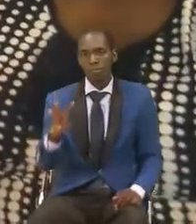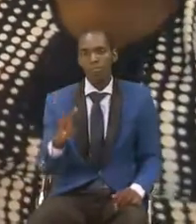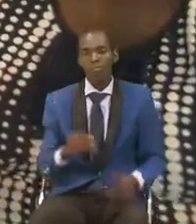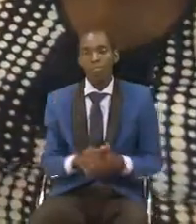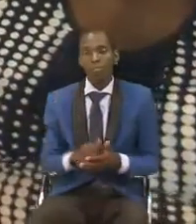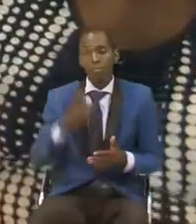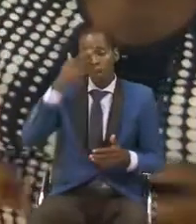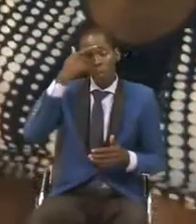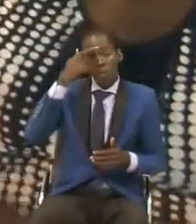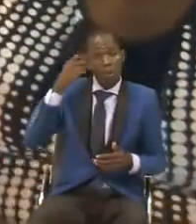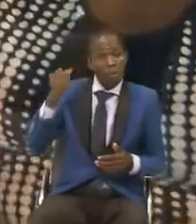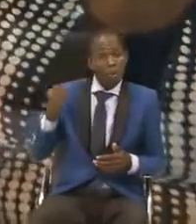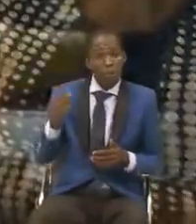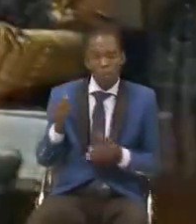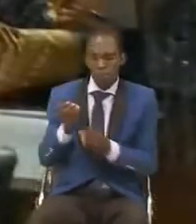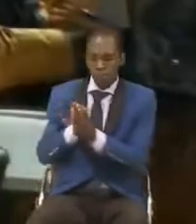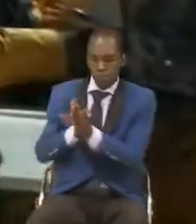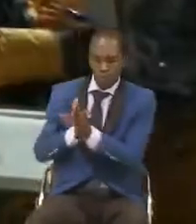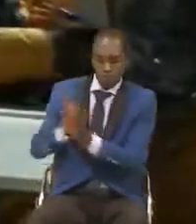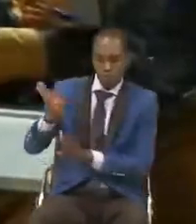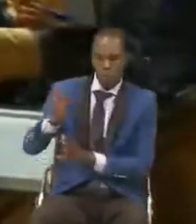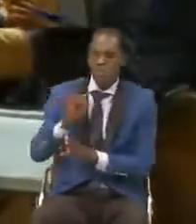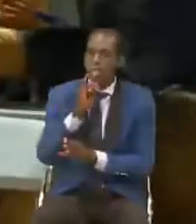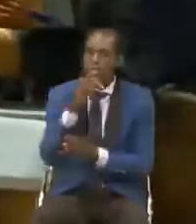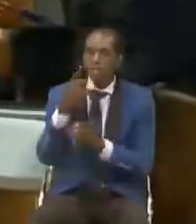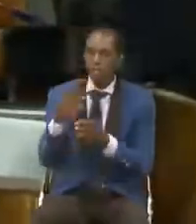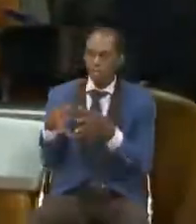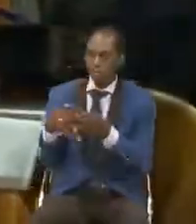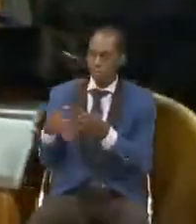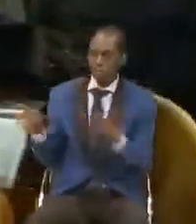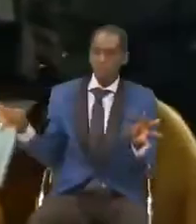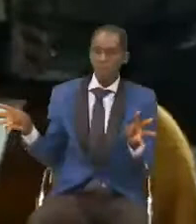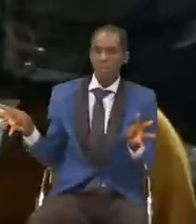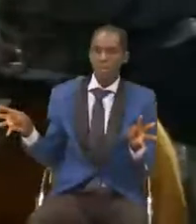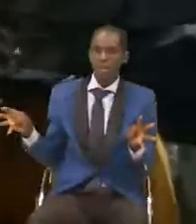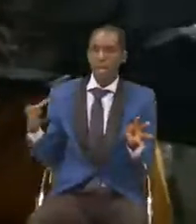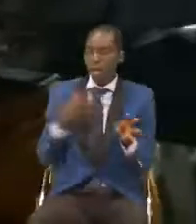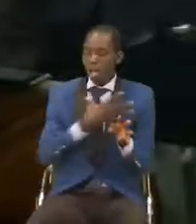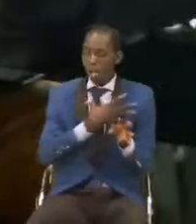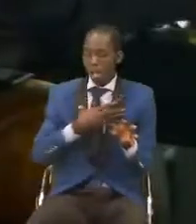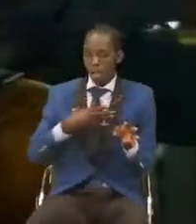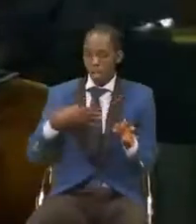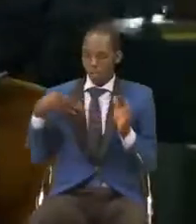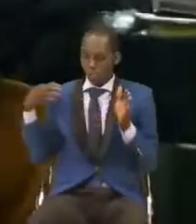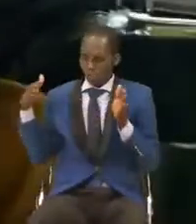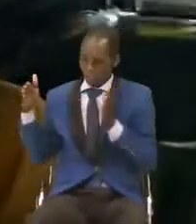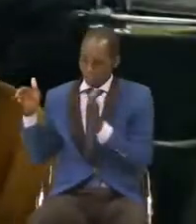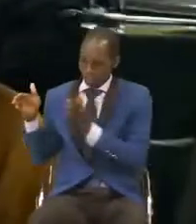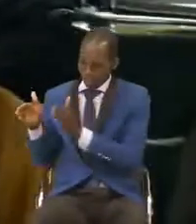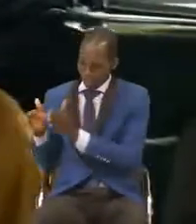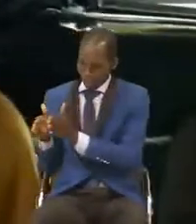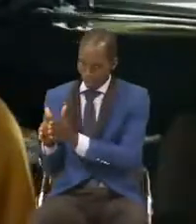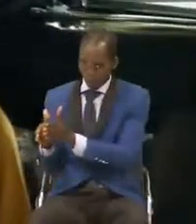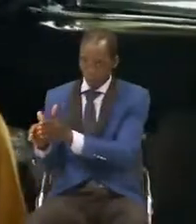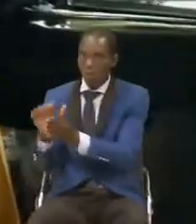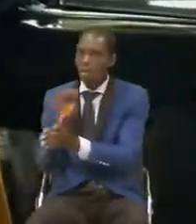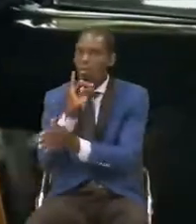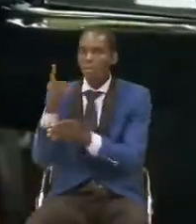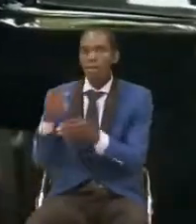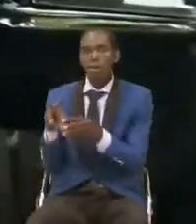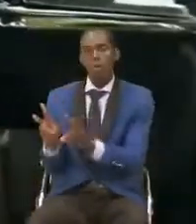in thereat. Verse 14, it says, because straight is the